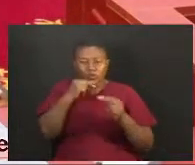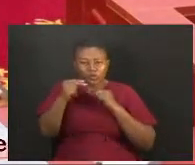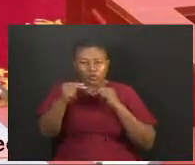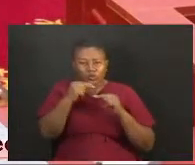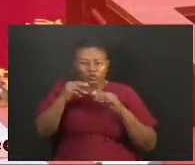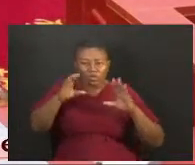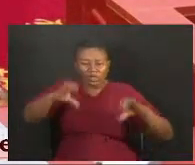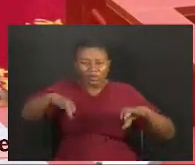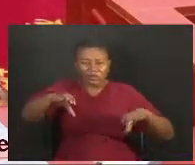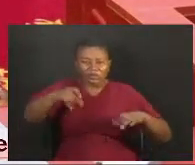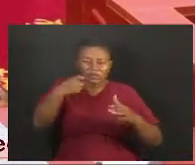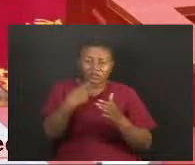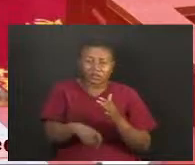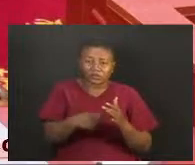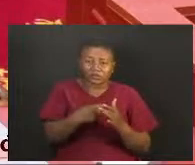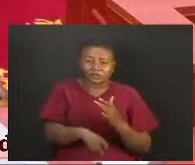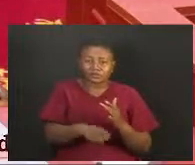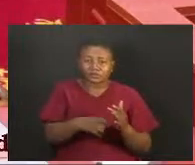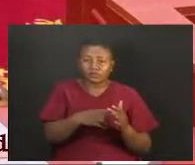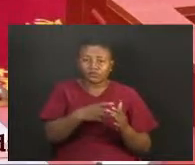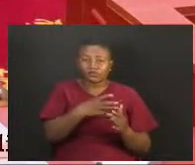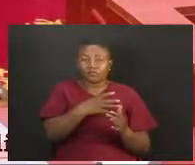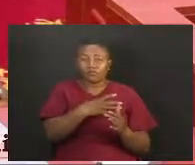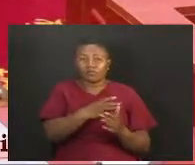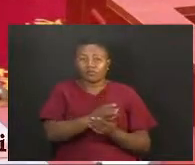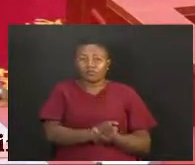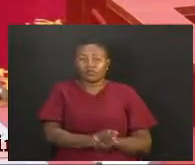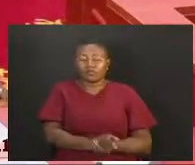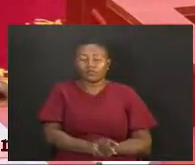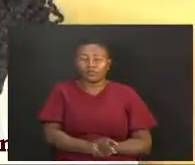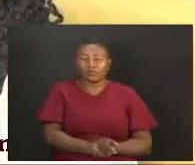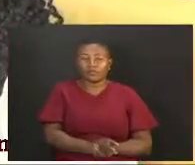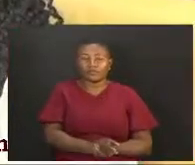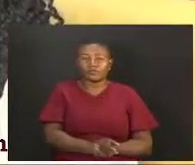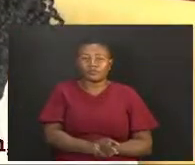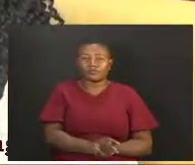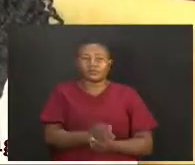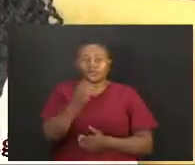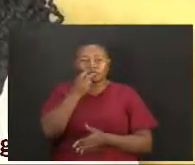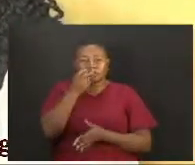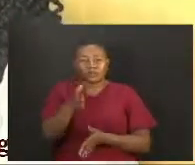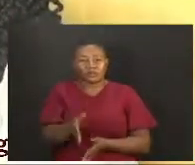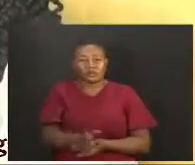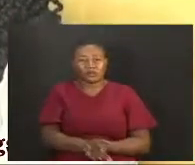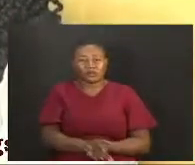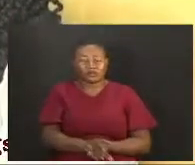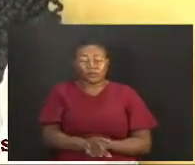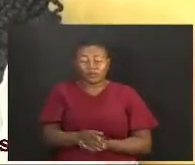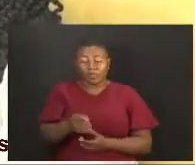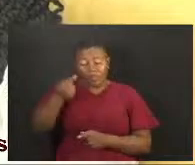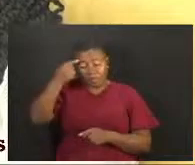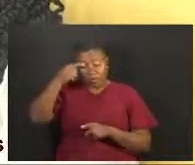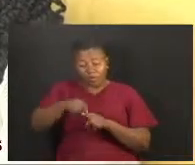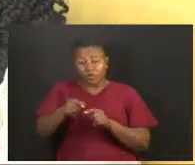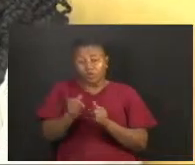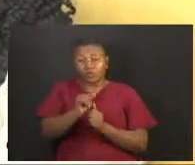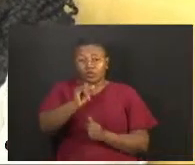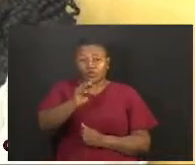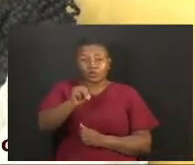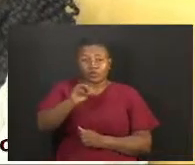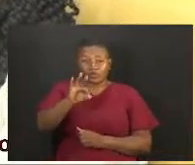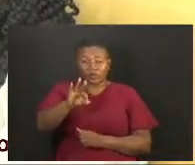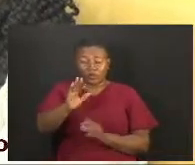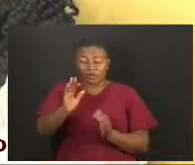capacity charges and variable O&M charges. Mr. Speaker, as agreed with the IMF by the